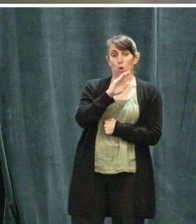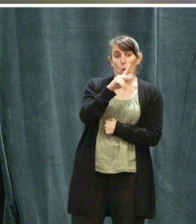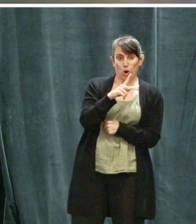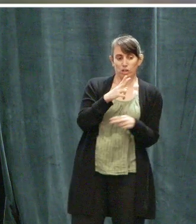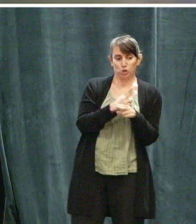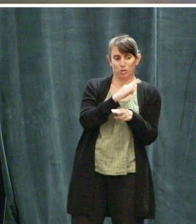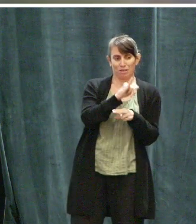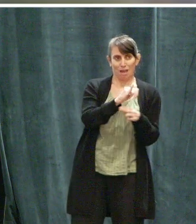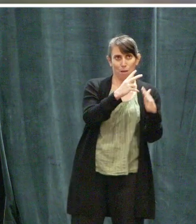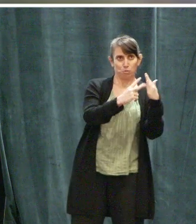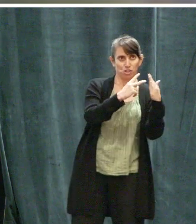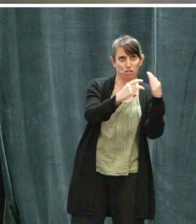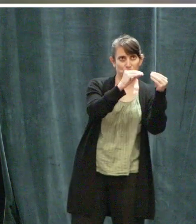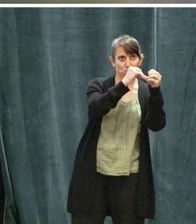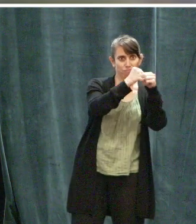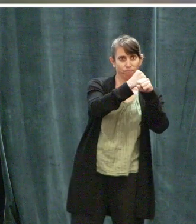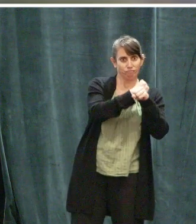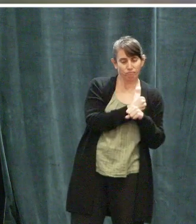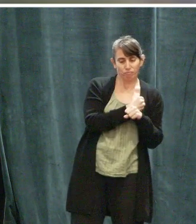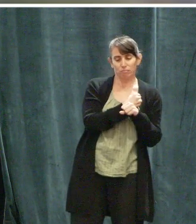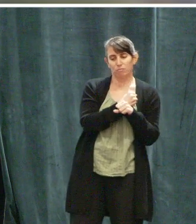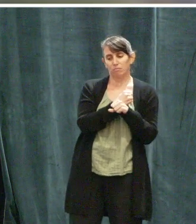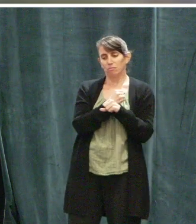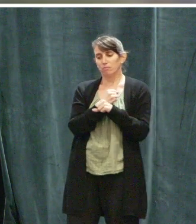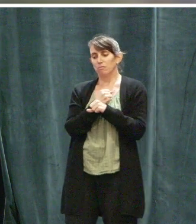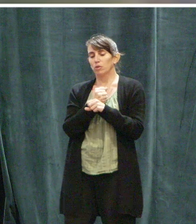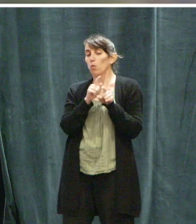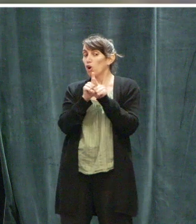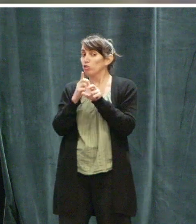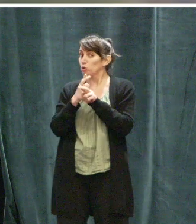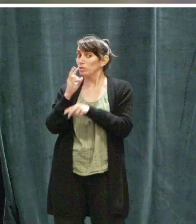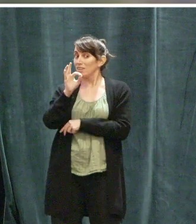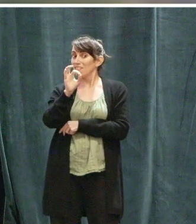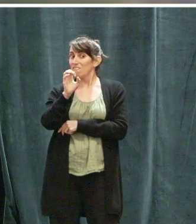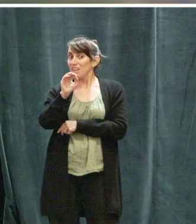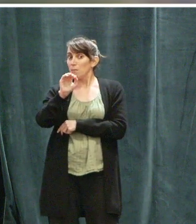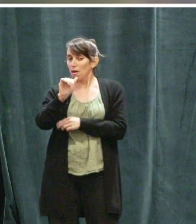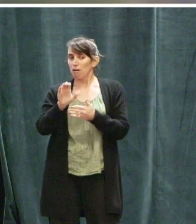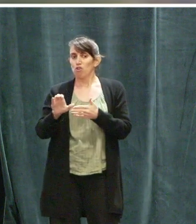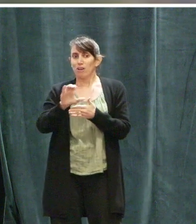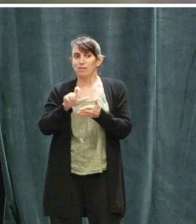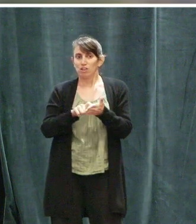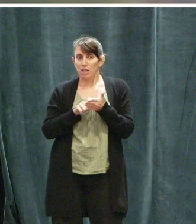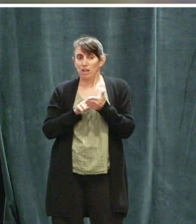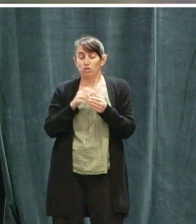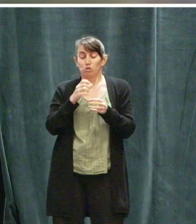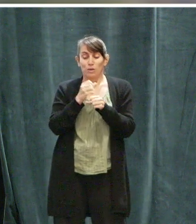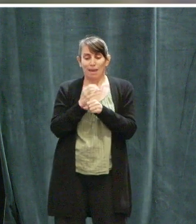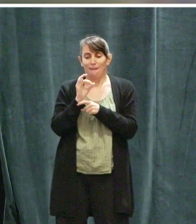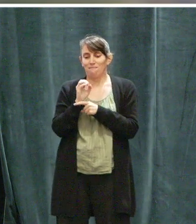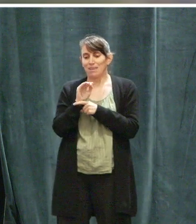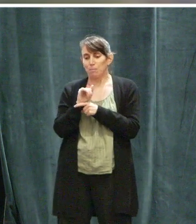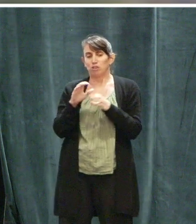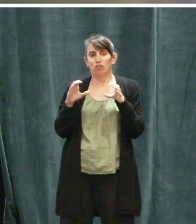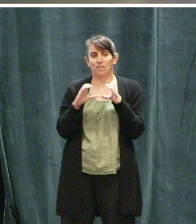projects. And more importantly, the project is using FEMA criteria because in order to get FEMA certification,